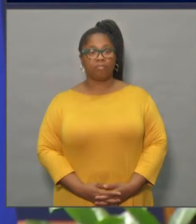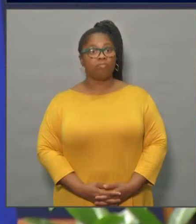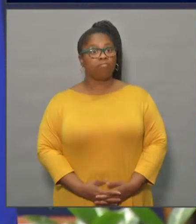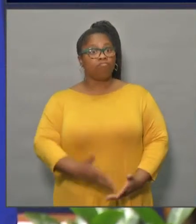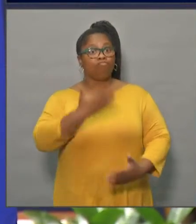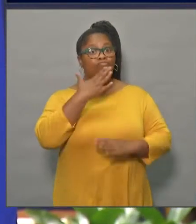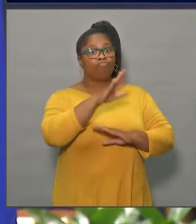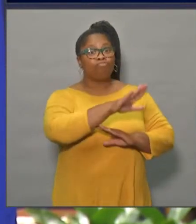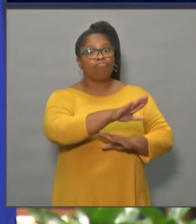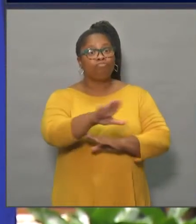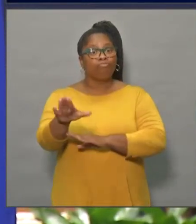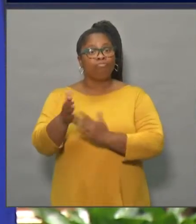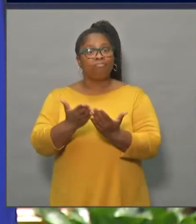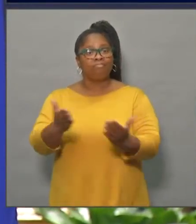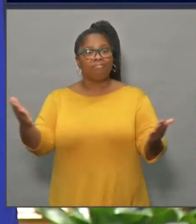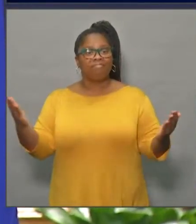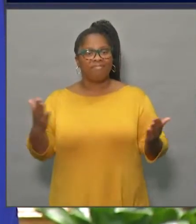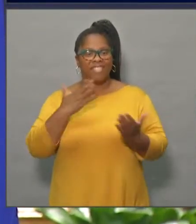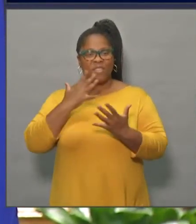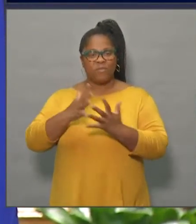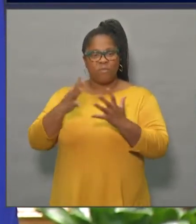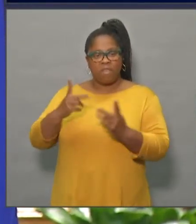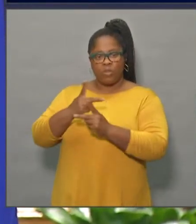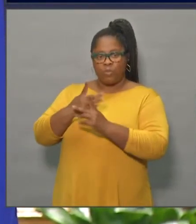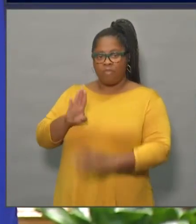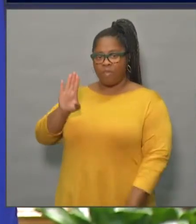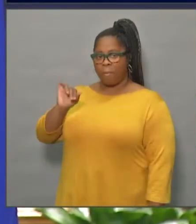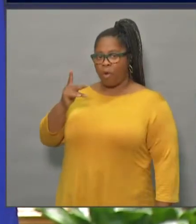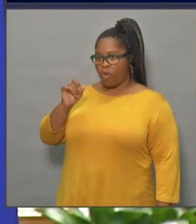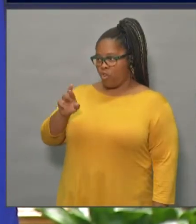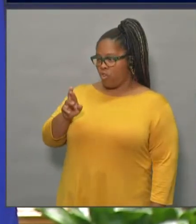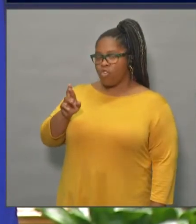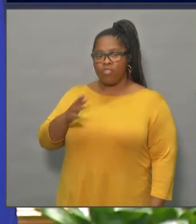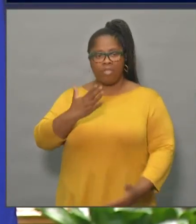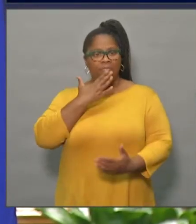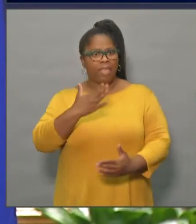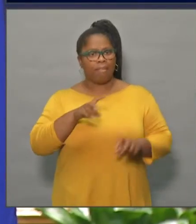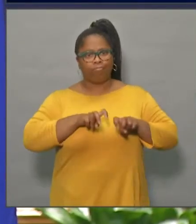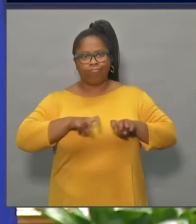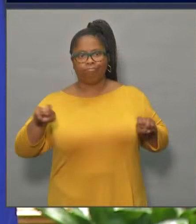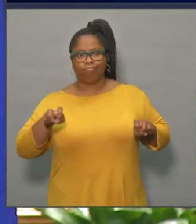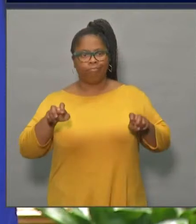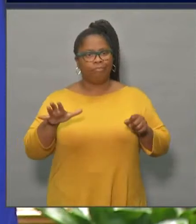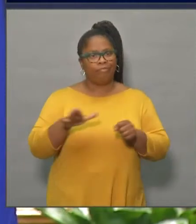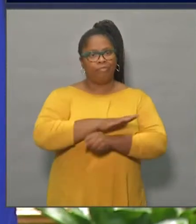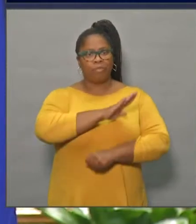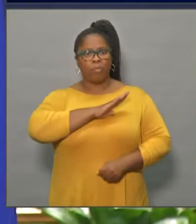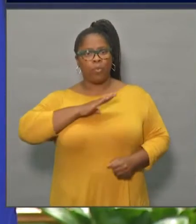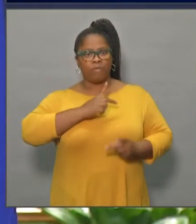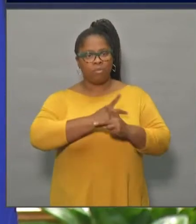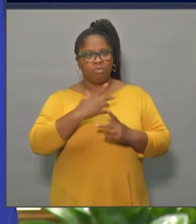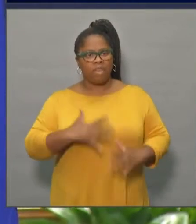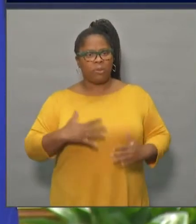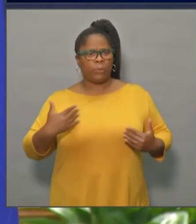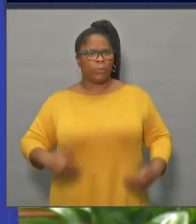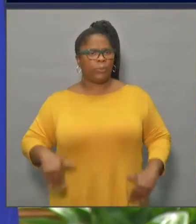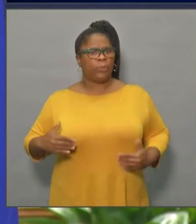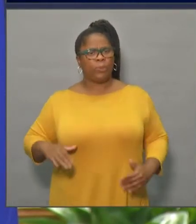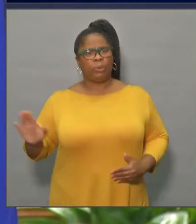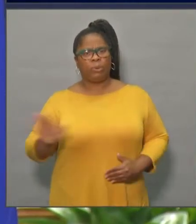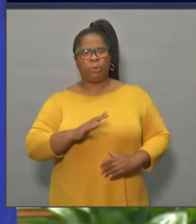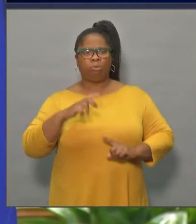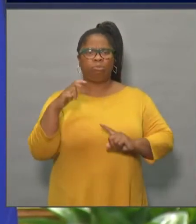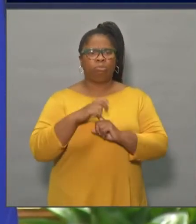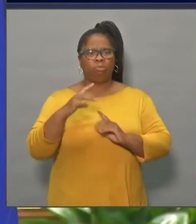Good afternoon, everyone, and thank you so much, Supervisor Barger, and thanks to the entire Board of Supervisors. Your excellent leadership for